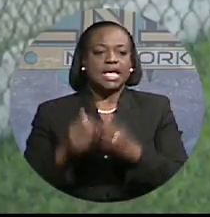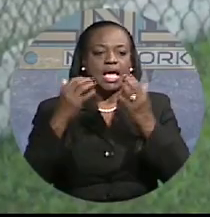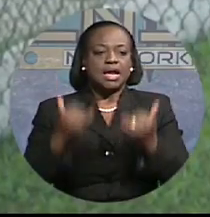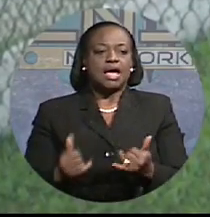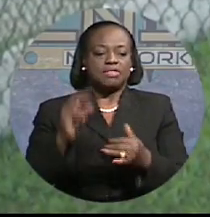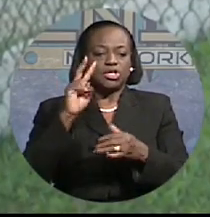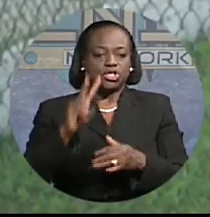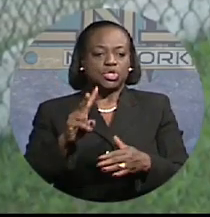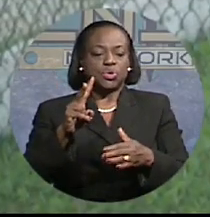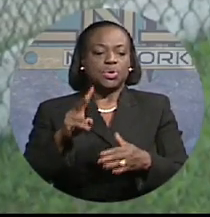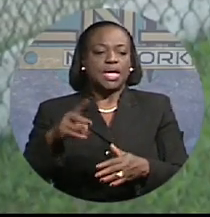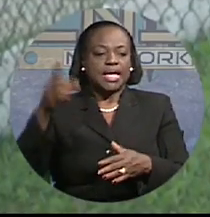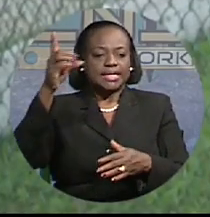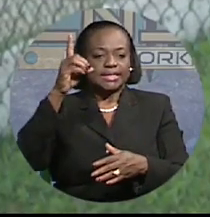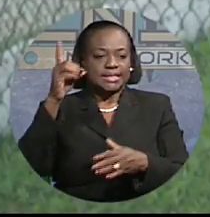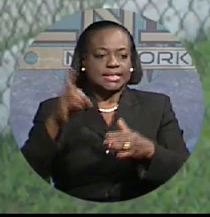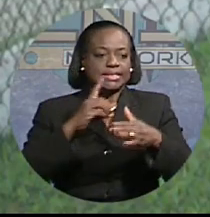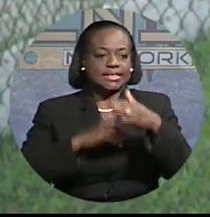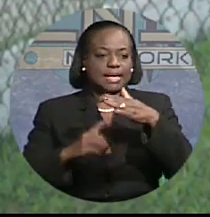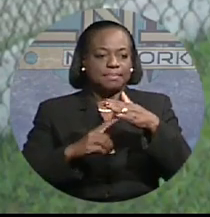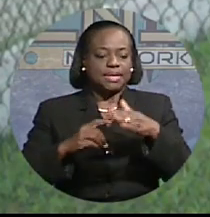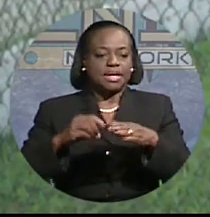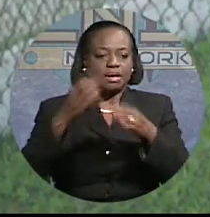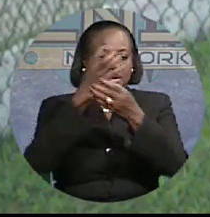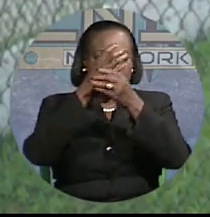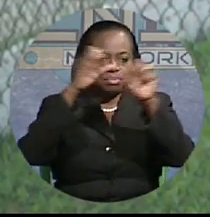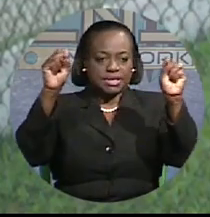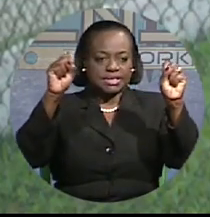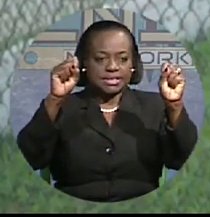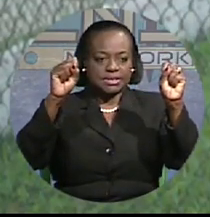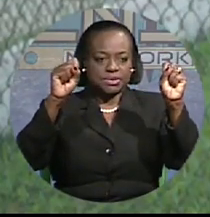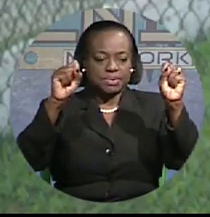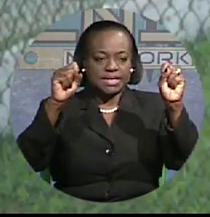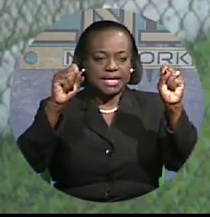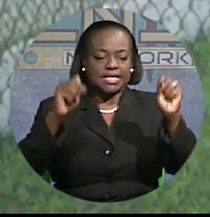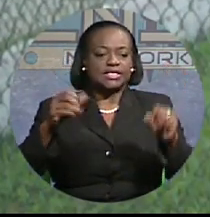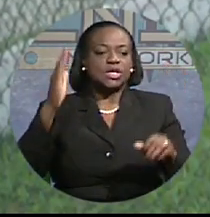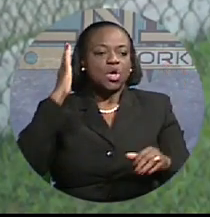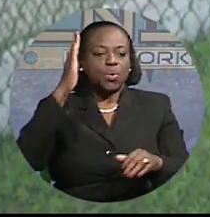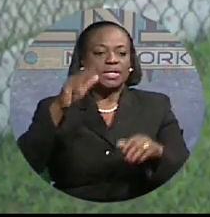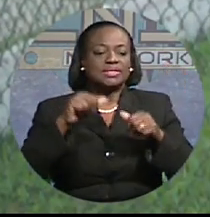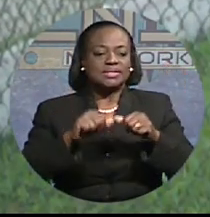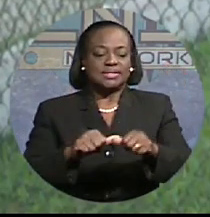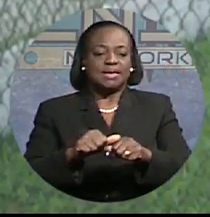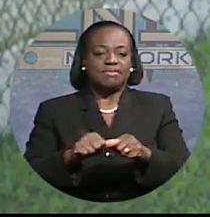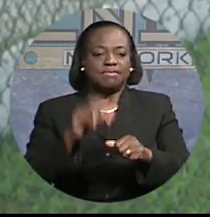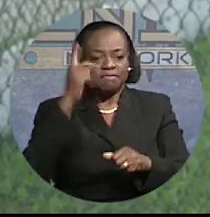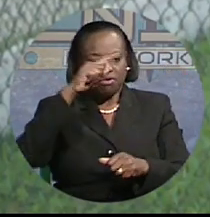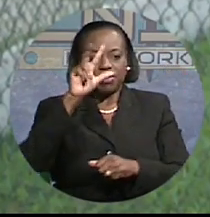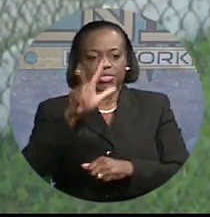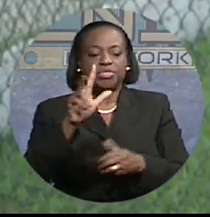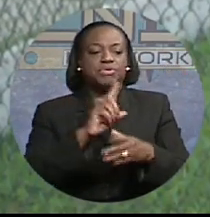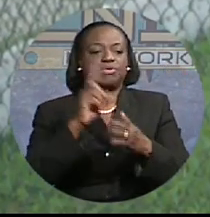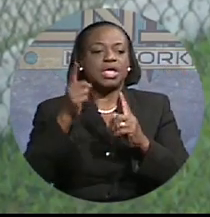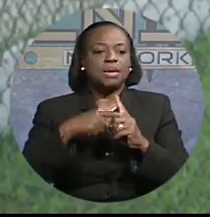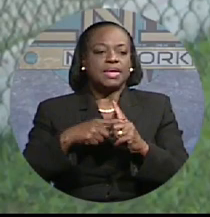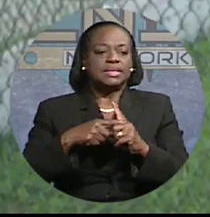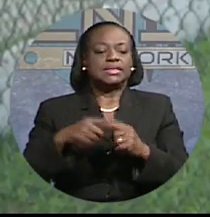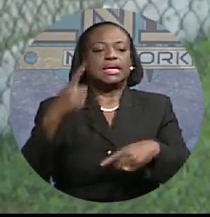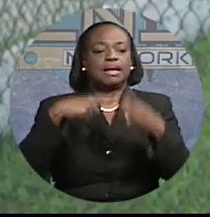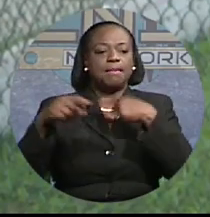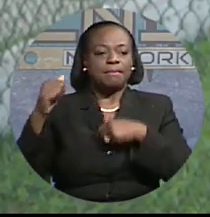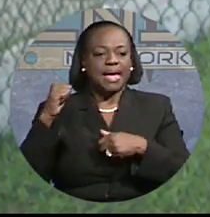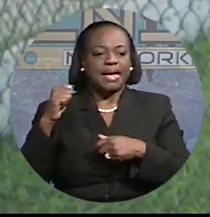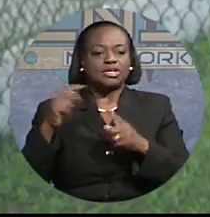deputy prison superintendents will leave for Canada sometime soon, where they will spend the next 3 months undergoing some intense training. Now they will return and teach